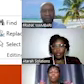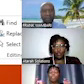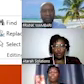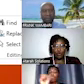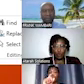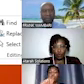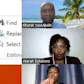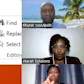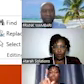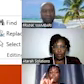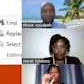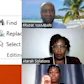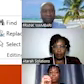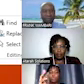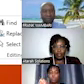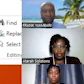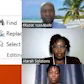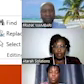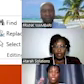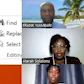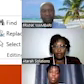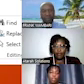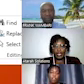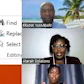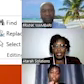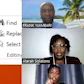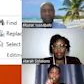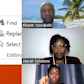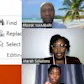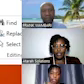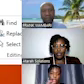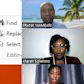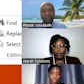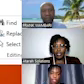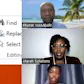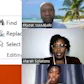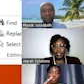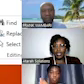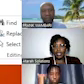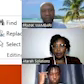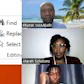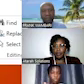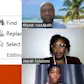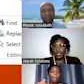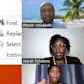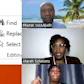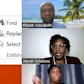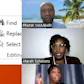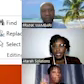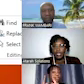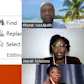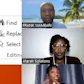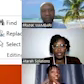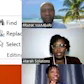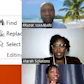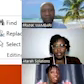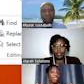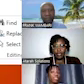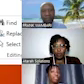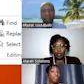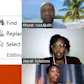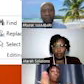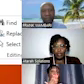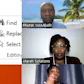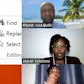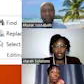15 things to do to pick up the pieces: reflection, meditate, and accept the reality. You can retreat